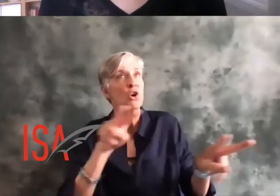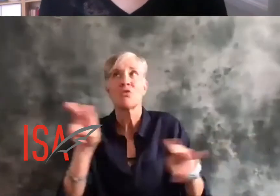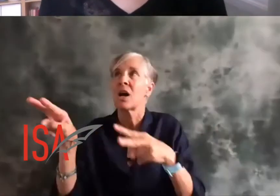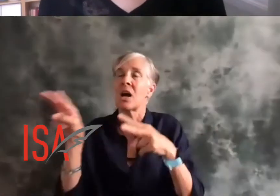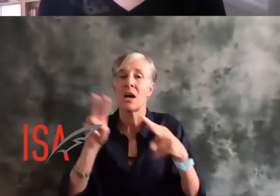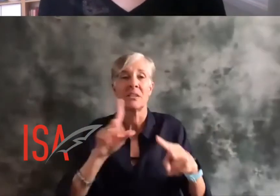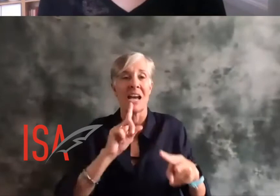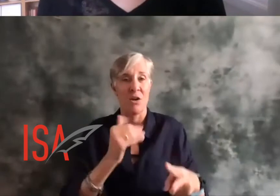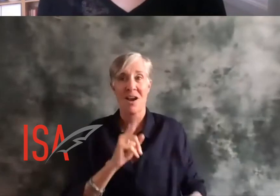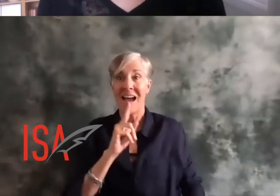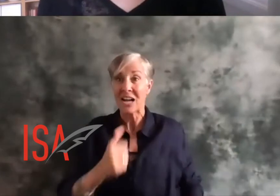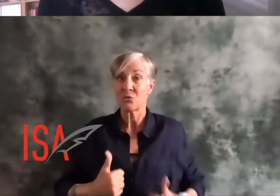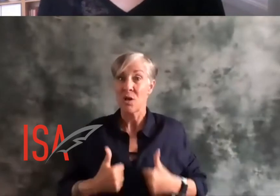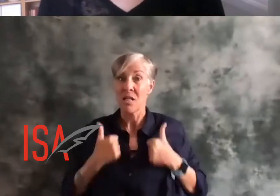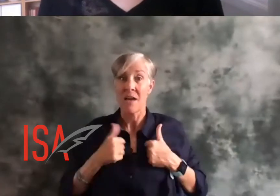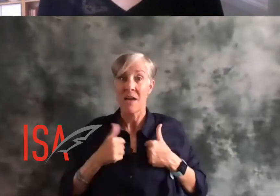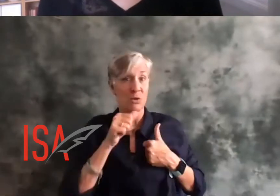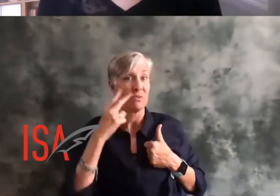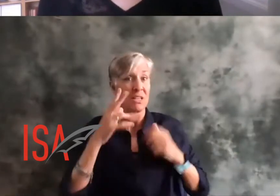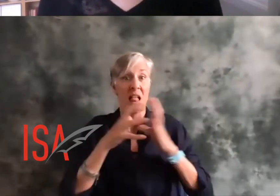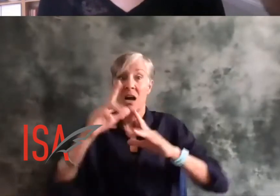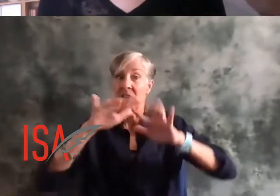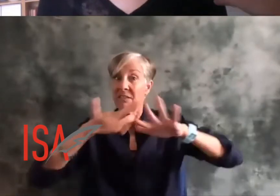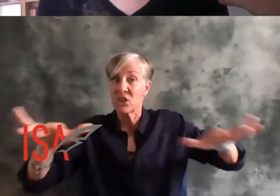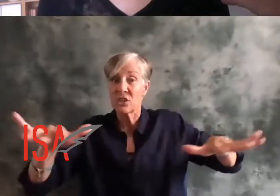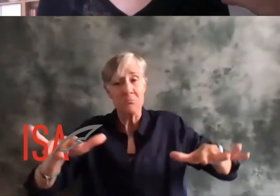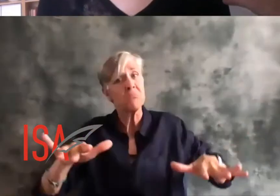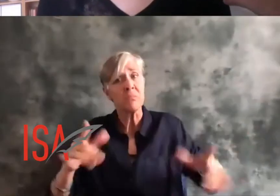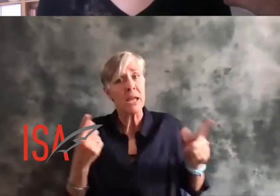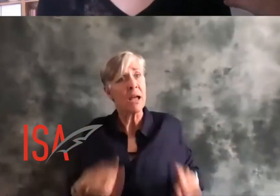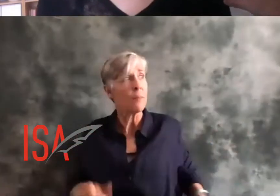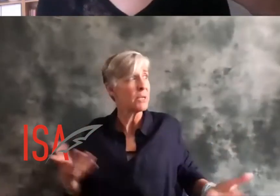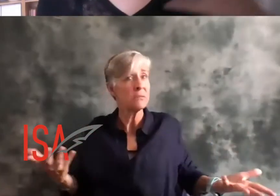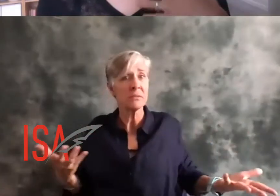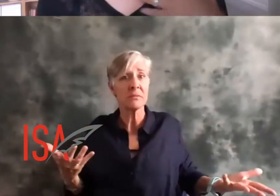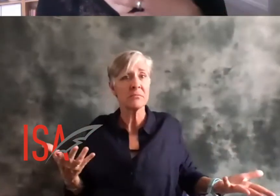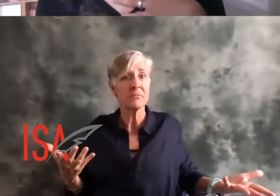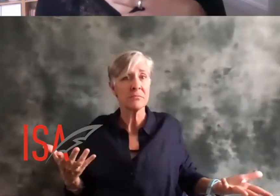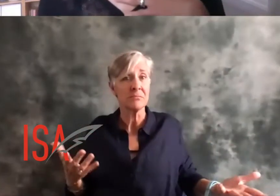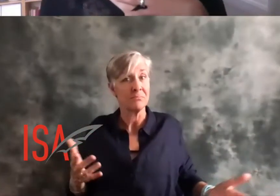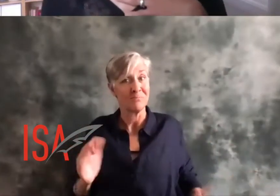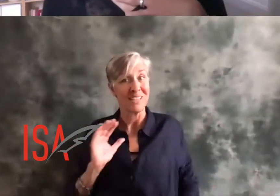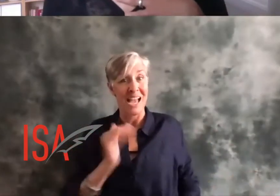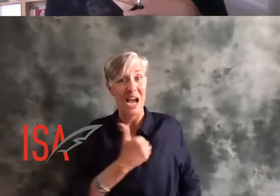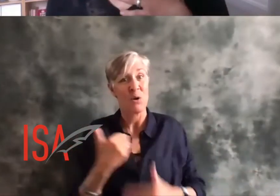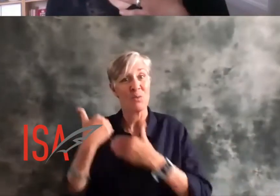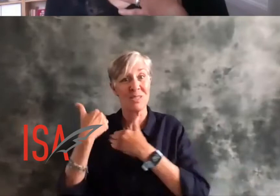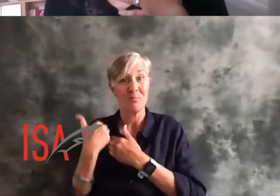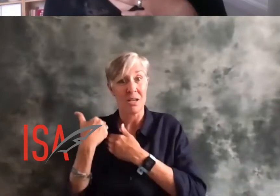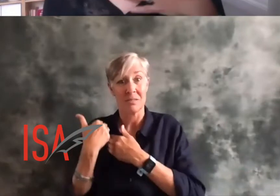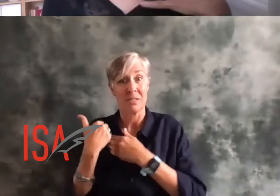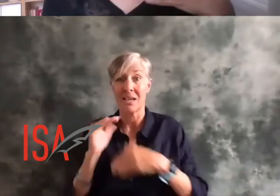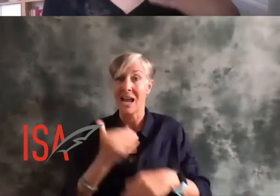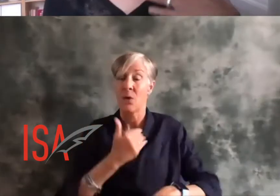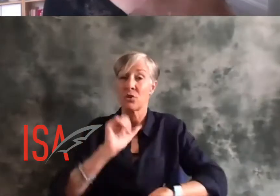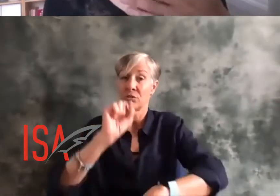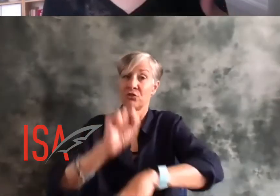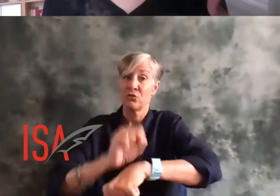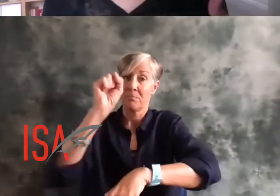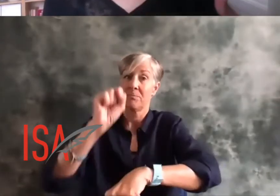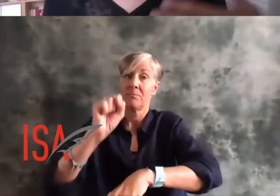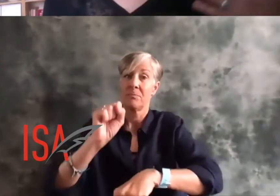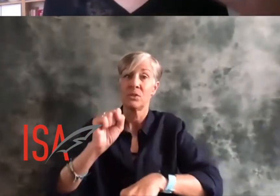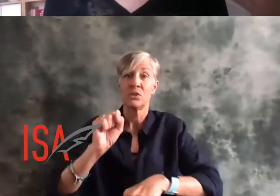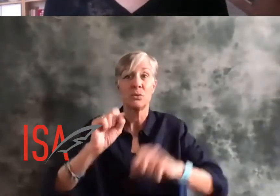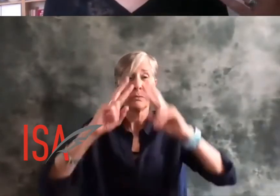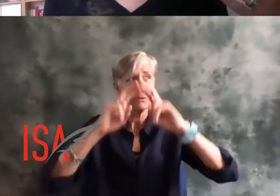actual lives and don't see a lot of diversity, because that can happen, it's up to us and it's our jobs to take a hard look